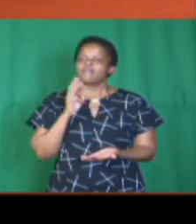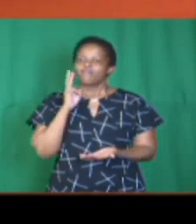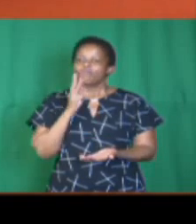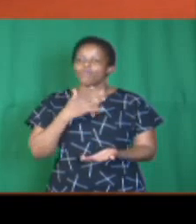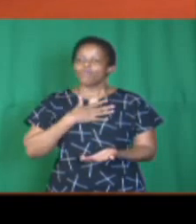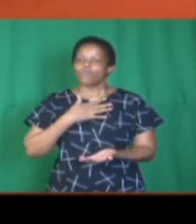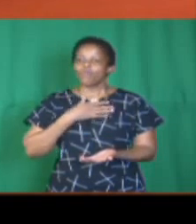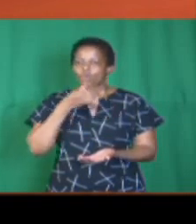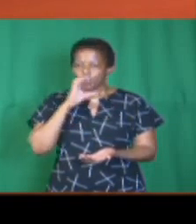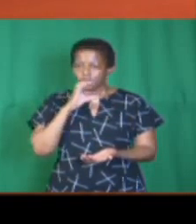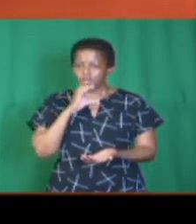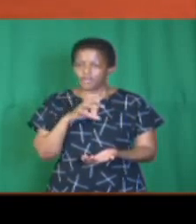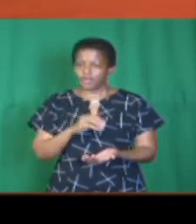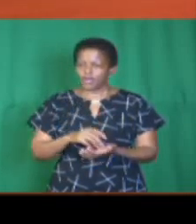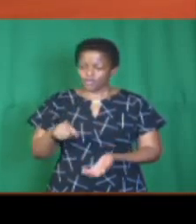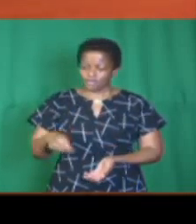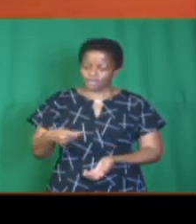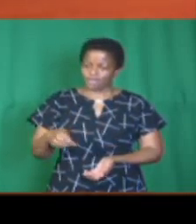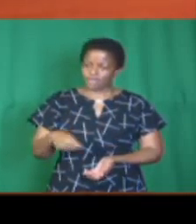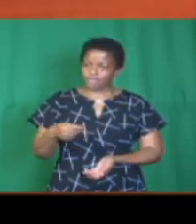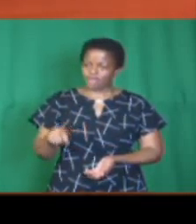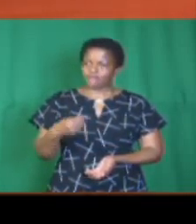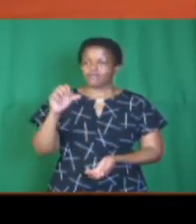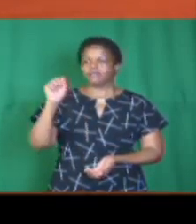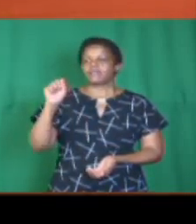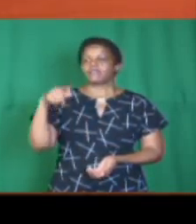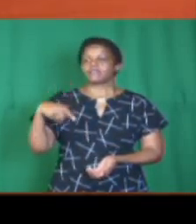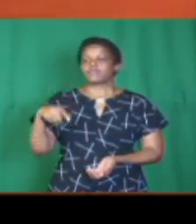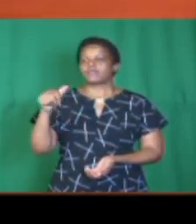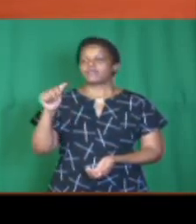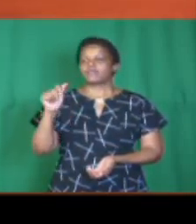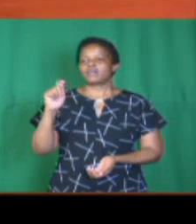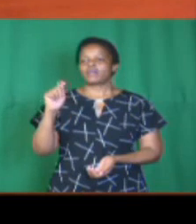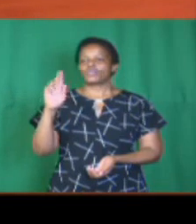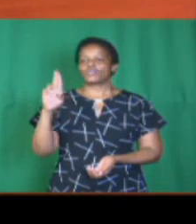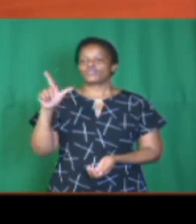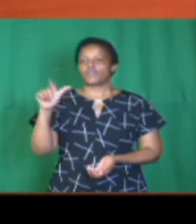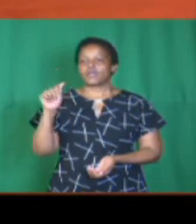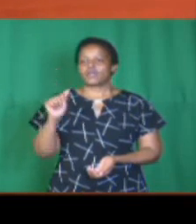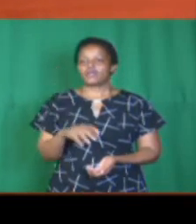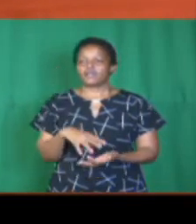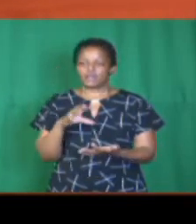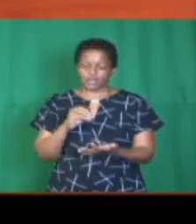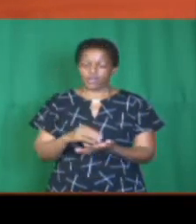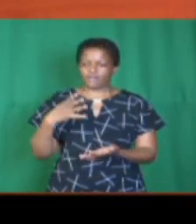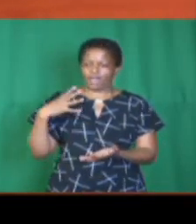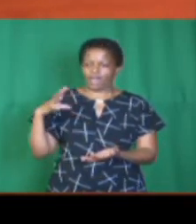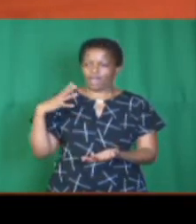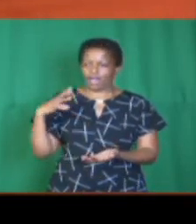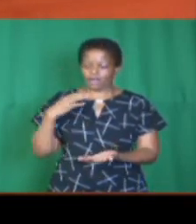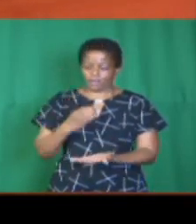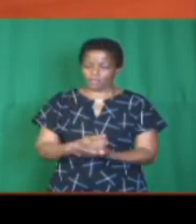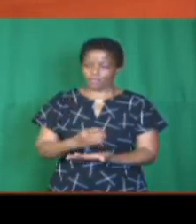that a spatula, the one that is used in the water there. Then that is a beaker, dear